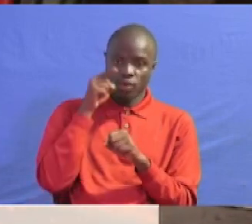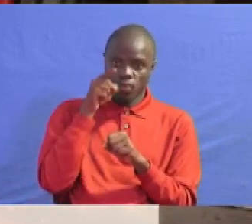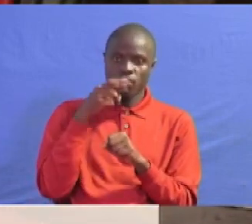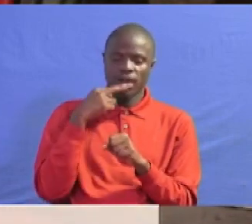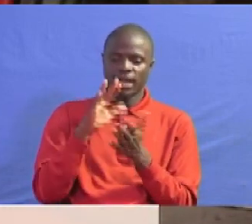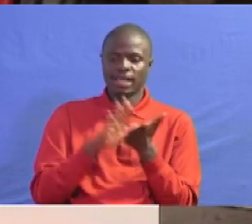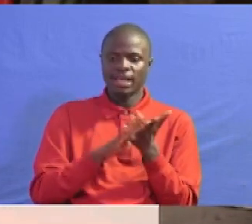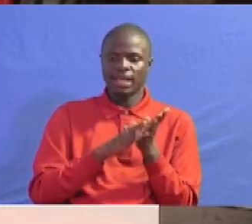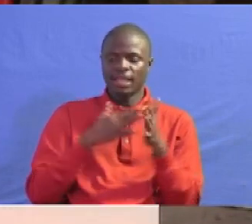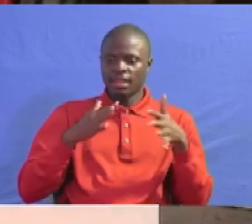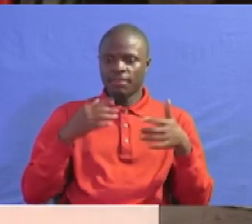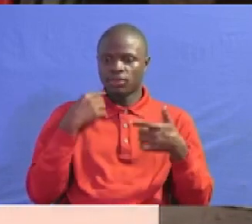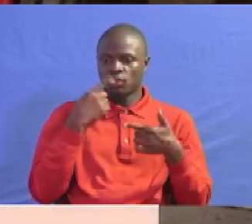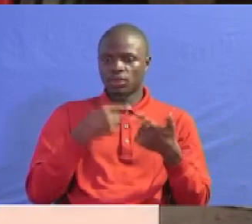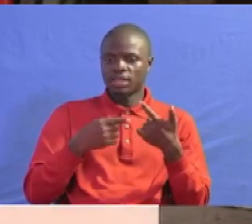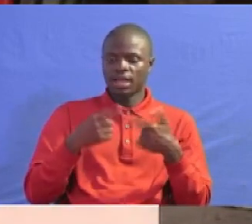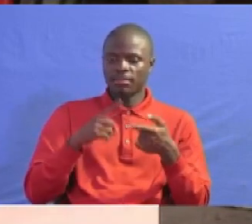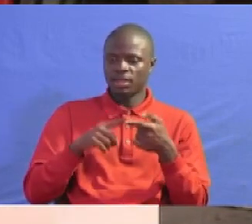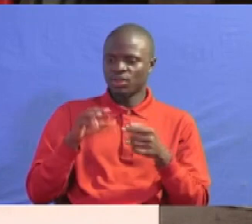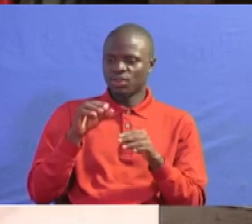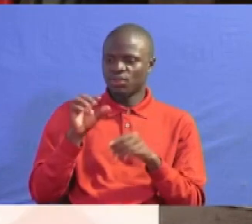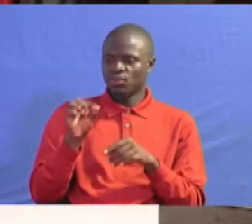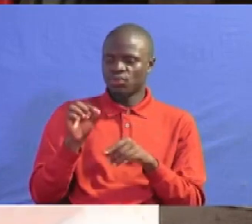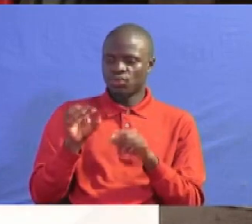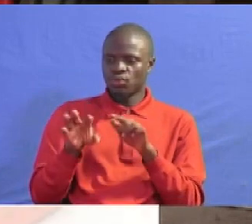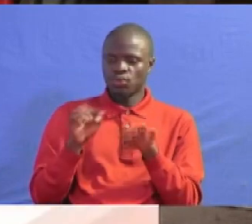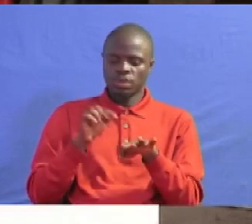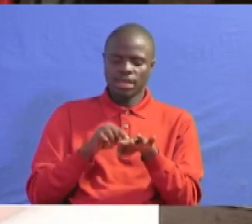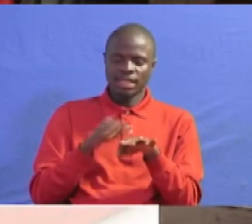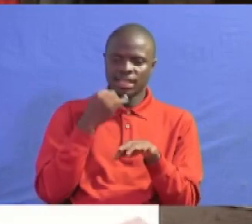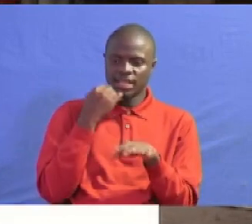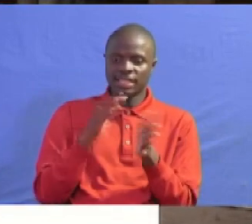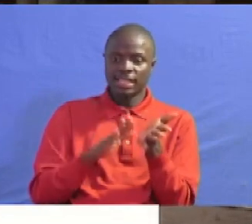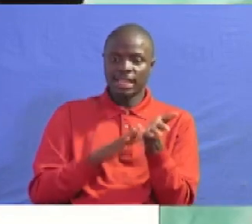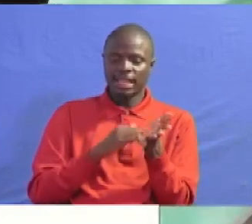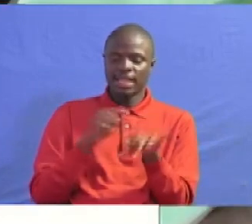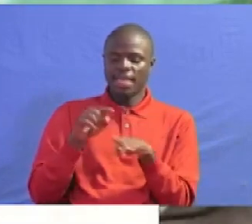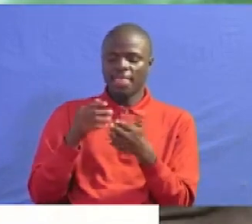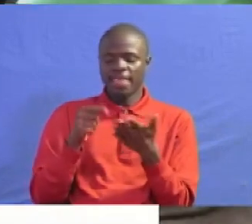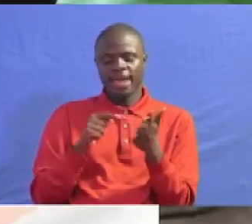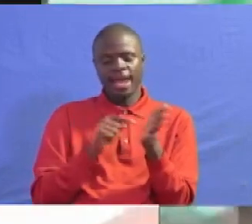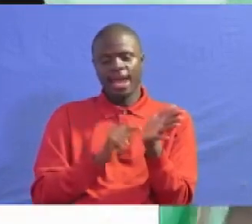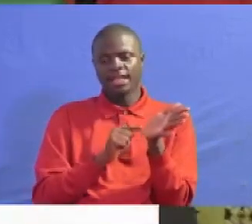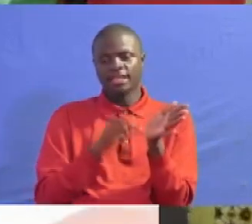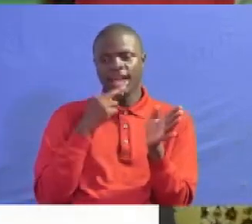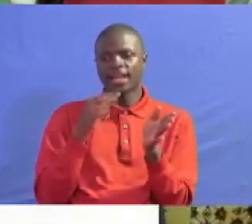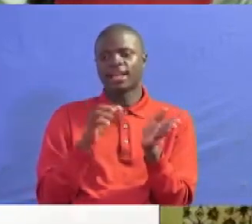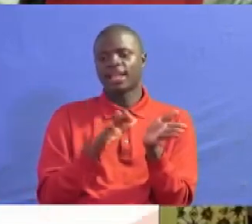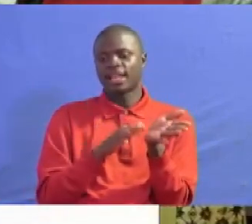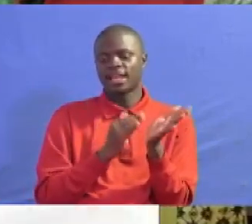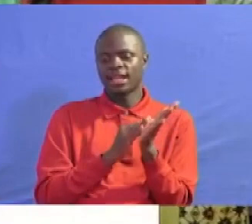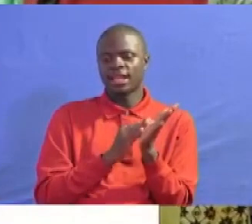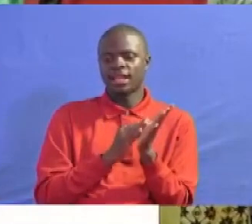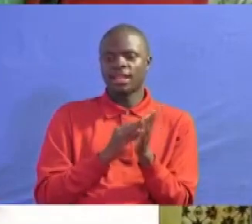ensure that the person who is coming to touch any food commodity is clean, the hearts are clean. Kipngeno